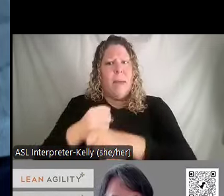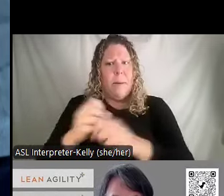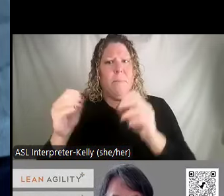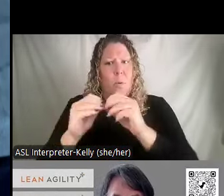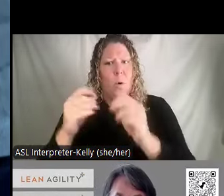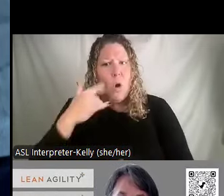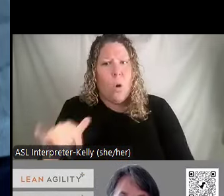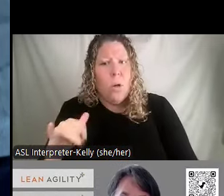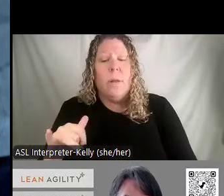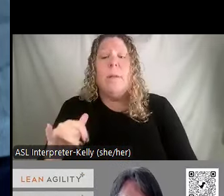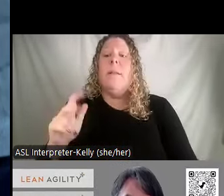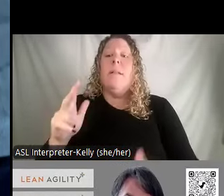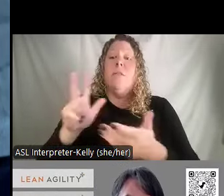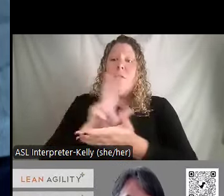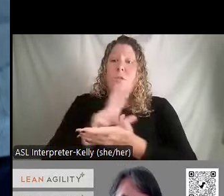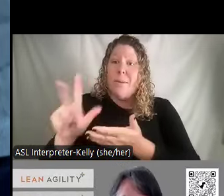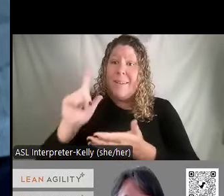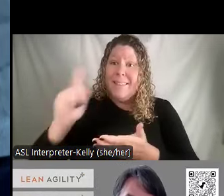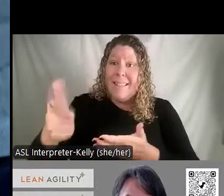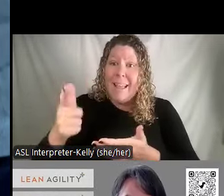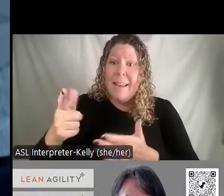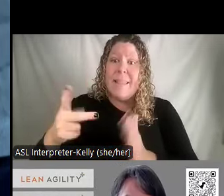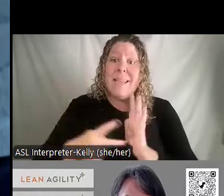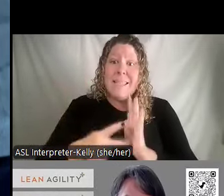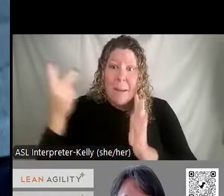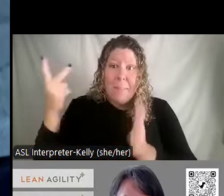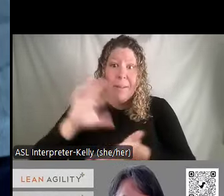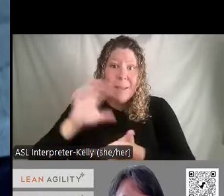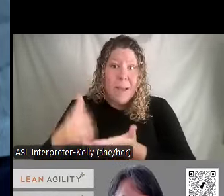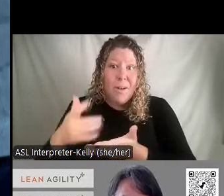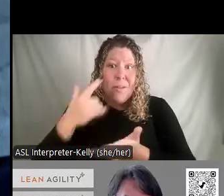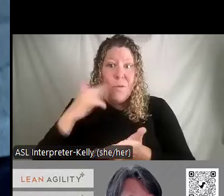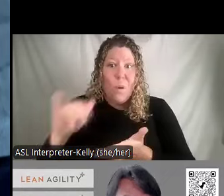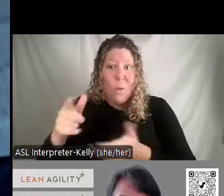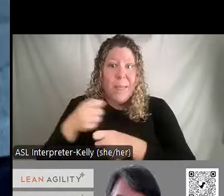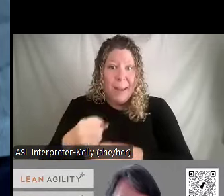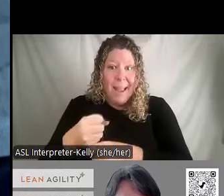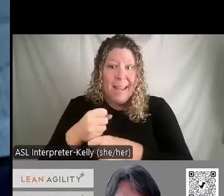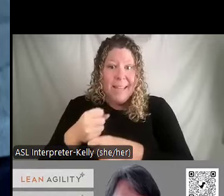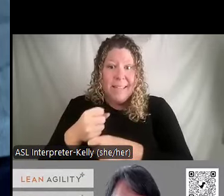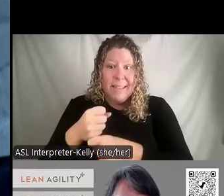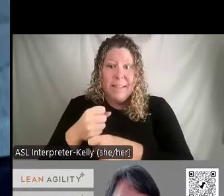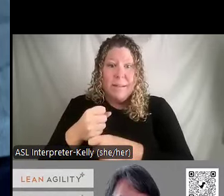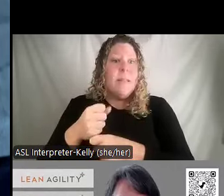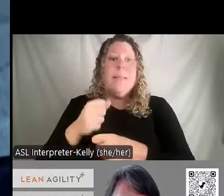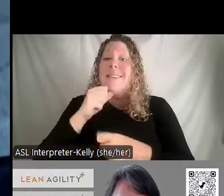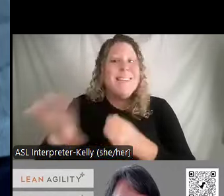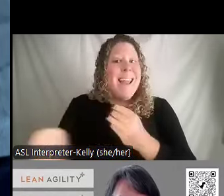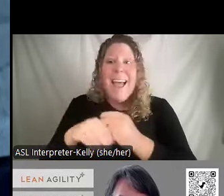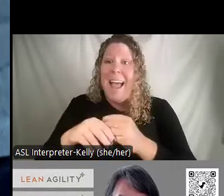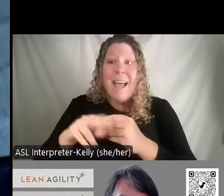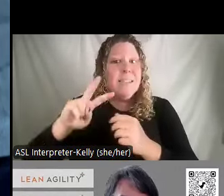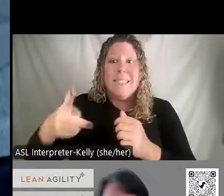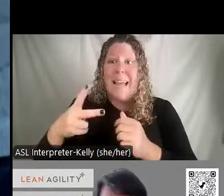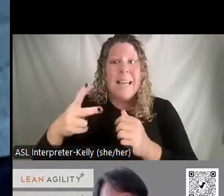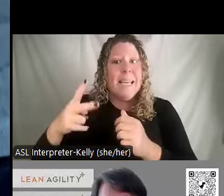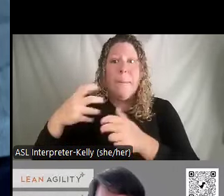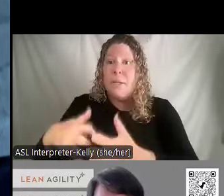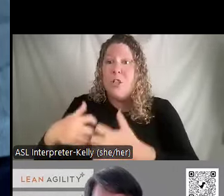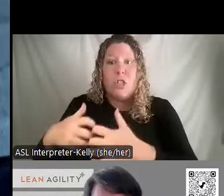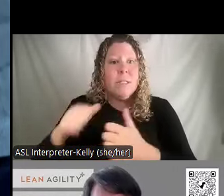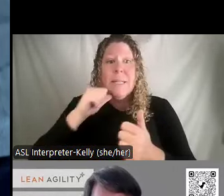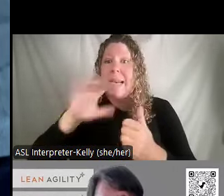weeks later, they had doubled the amount of gold bullion being produced at the Mint without adding any machinery or any people. That